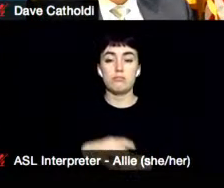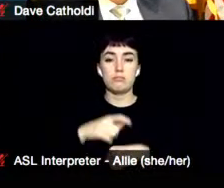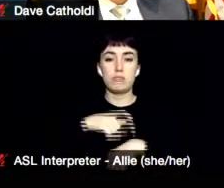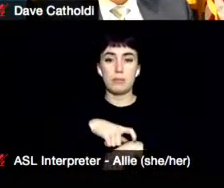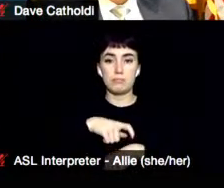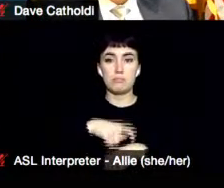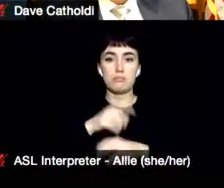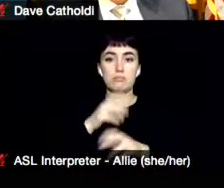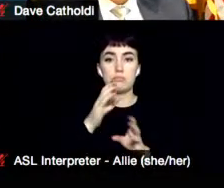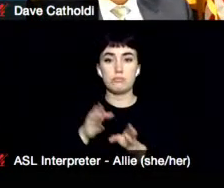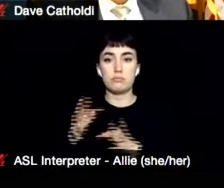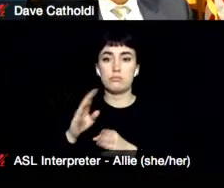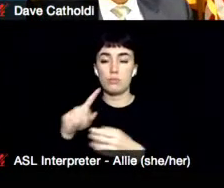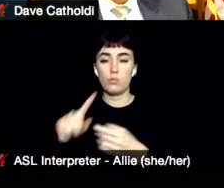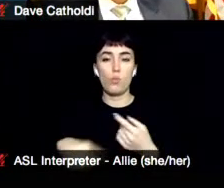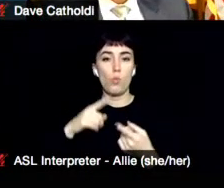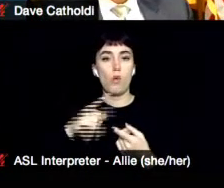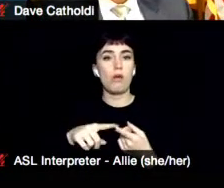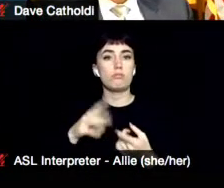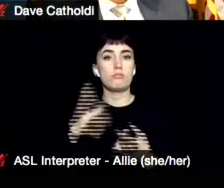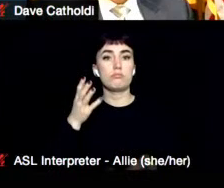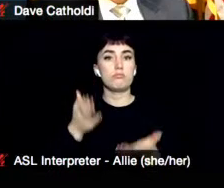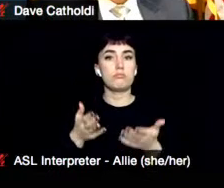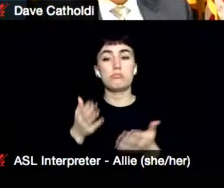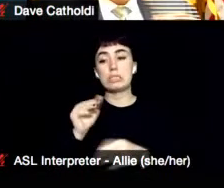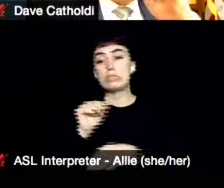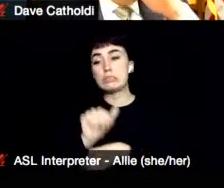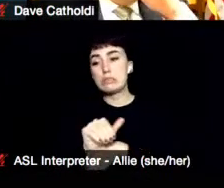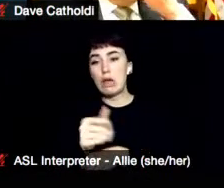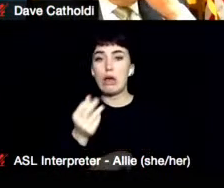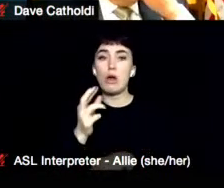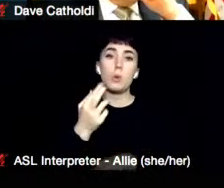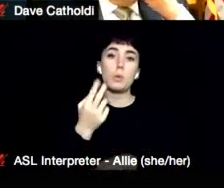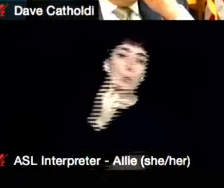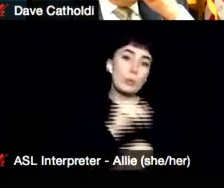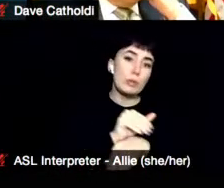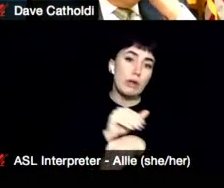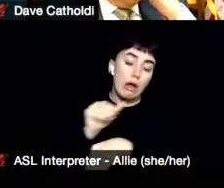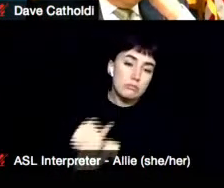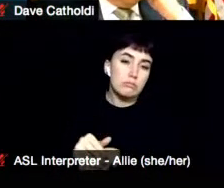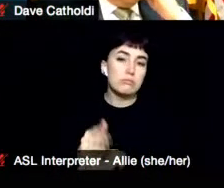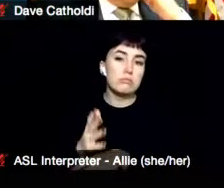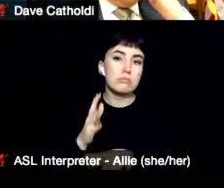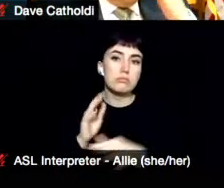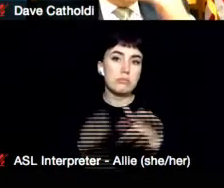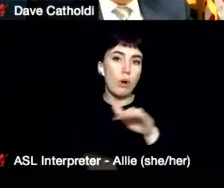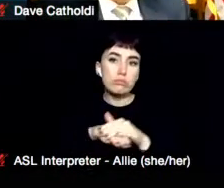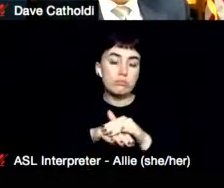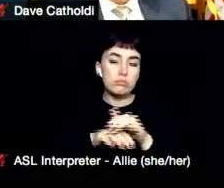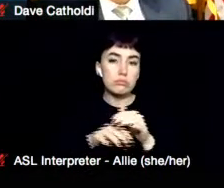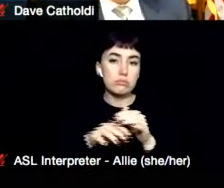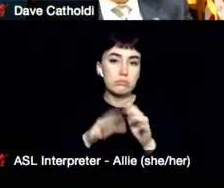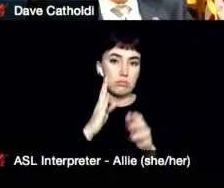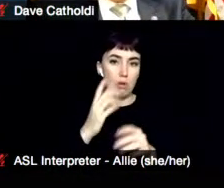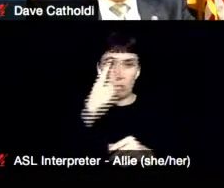times, when perhaps a night or maybe 2 nights at the most, I would think,